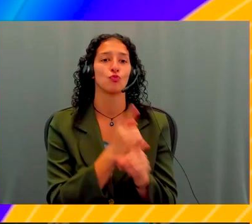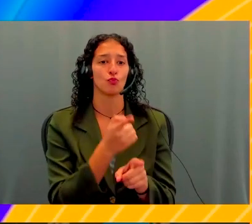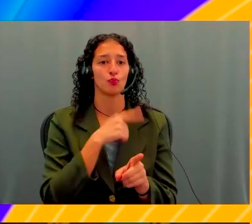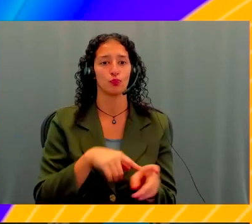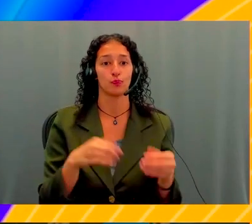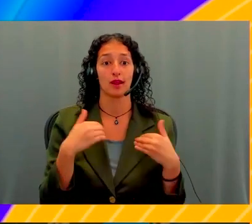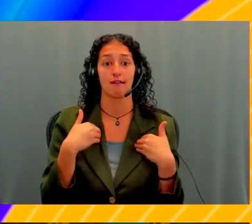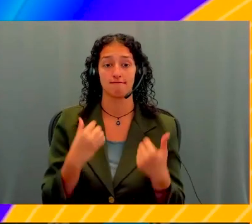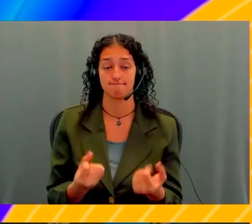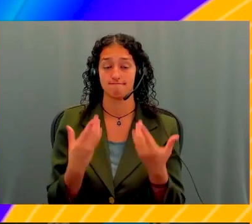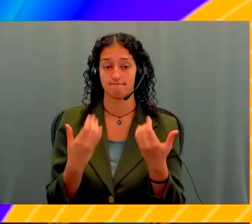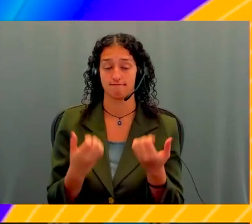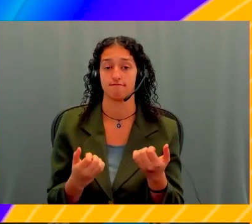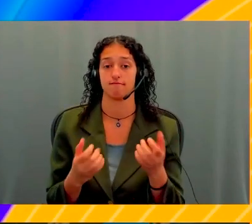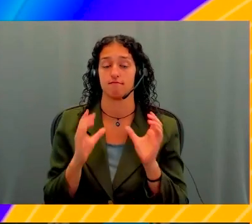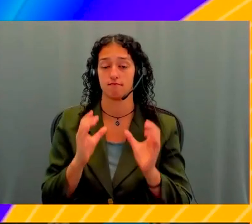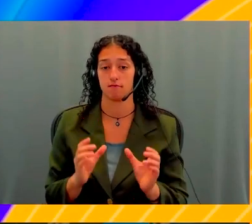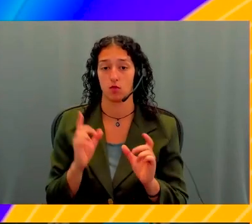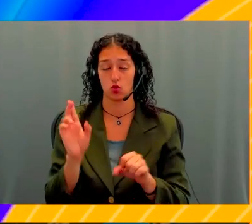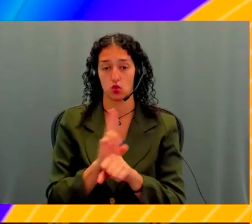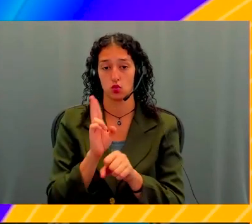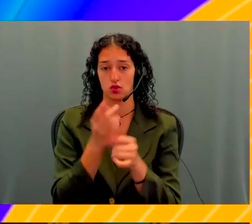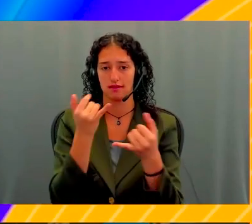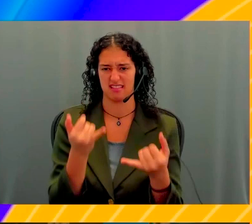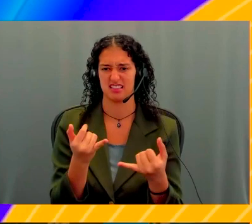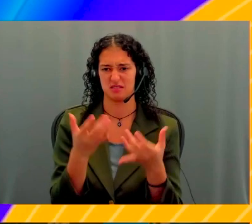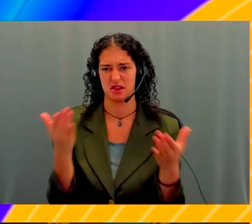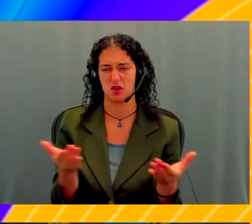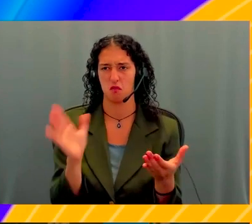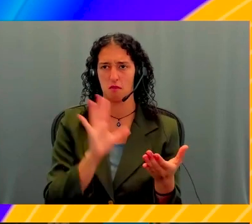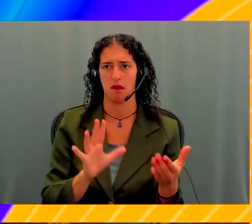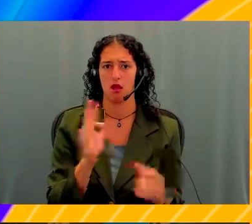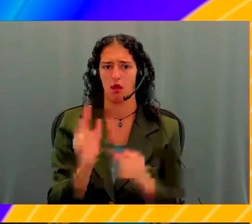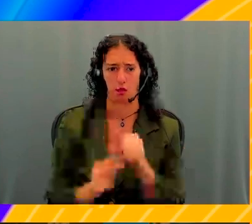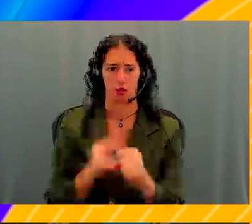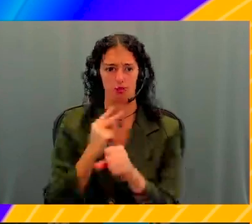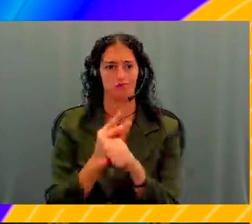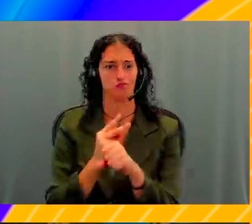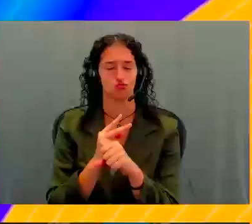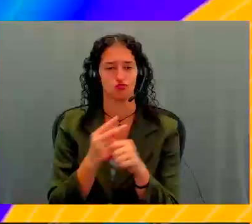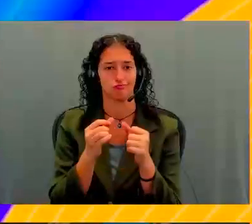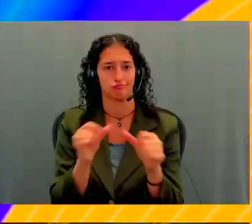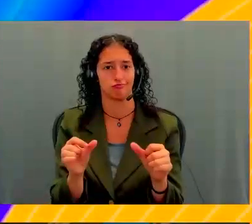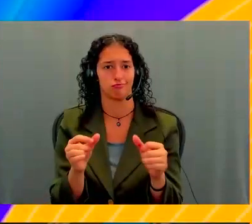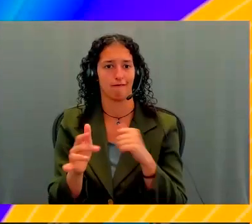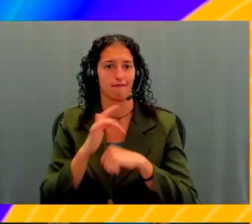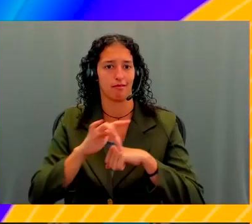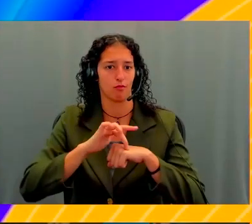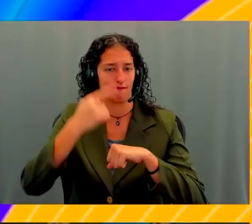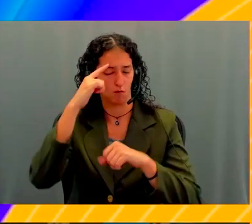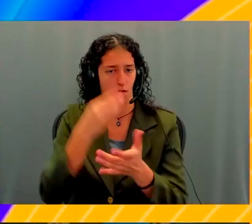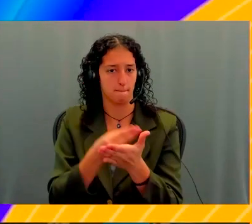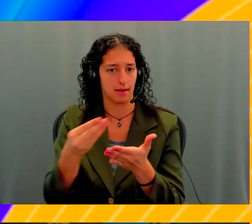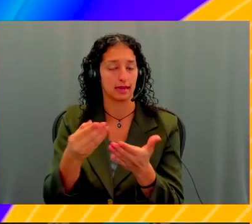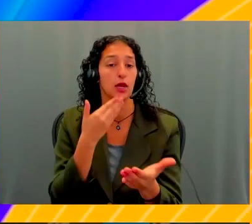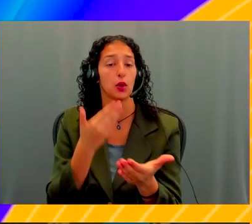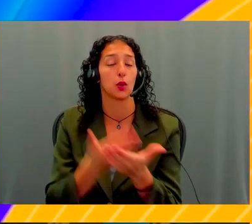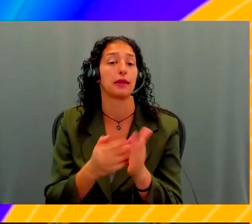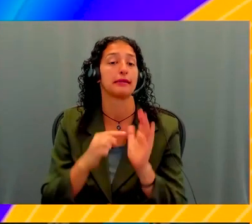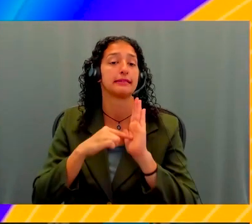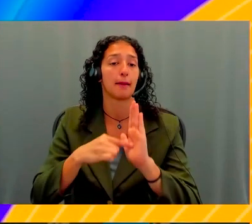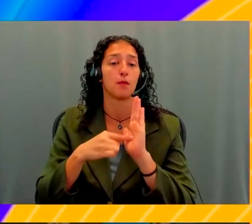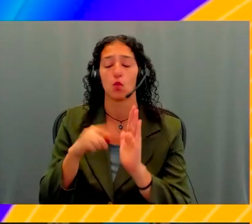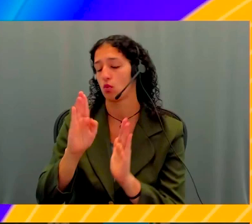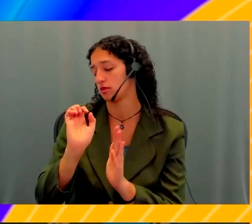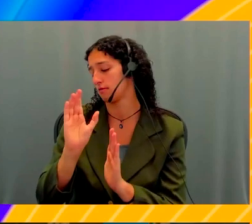deploying Monitron at this point. This has been in the market for about 2 years now. A really good example is Baxter International. They are a